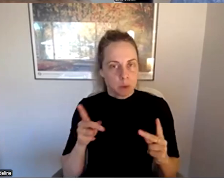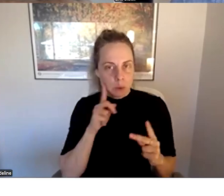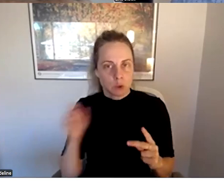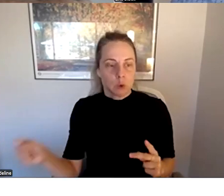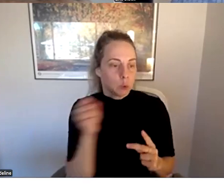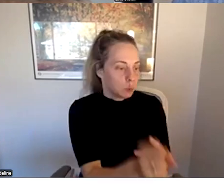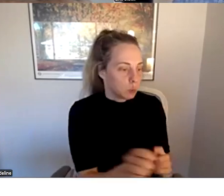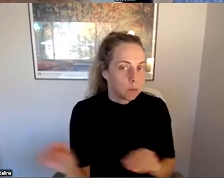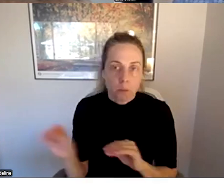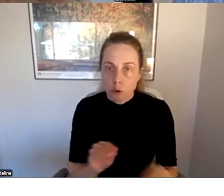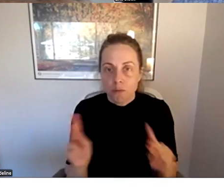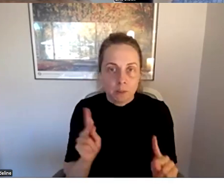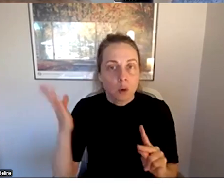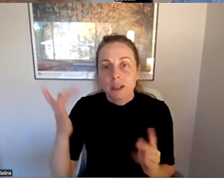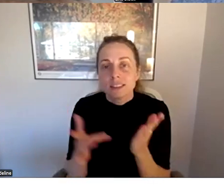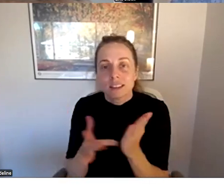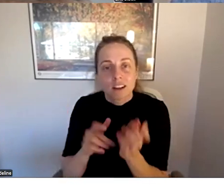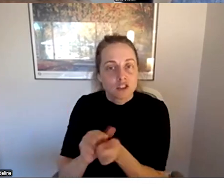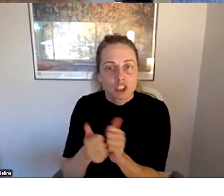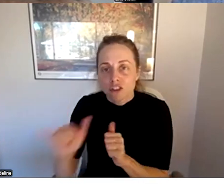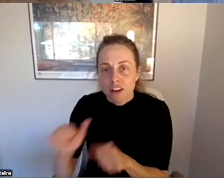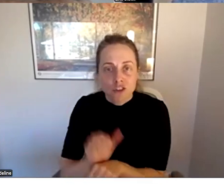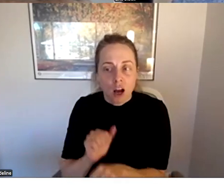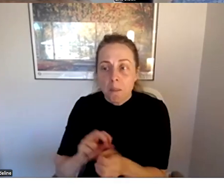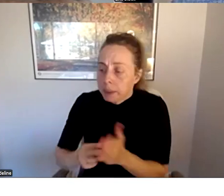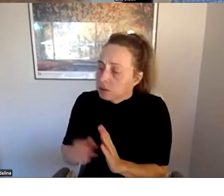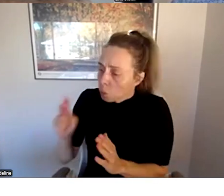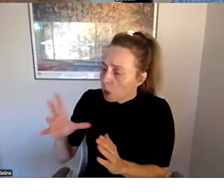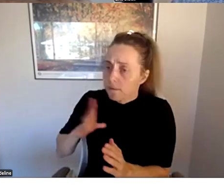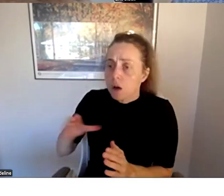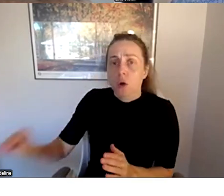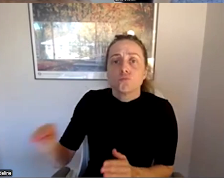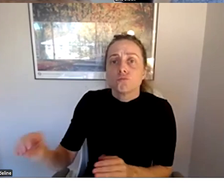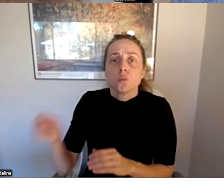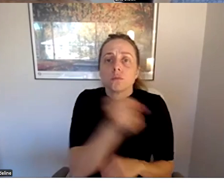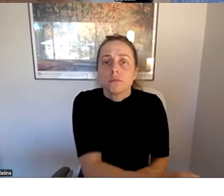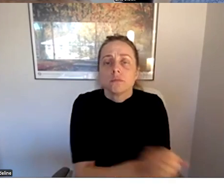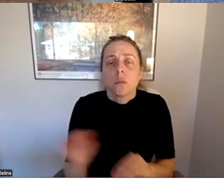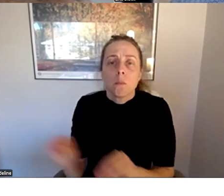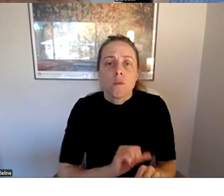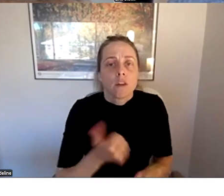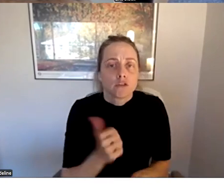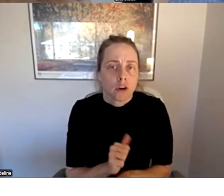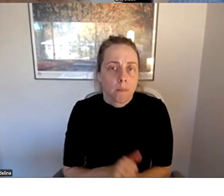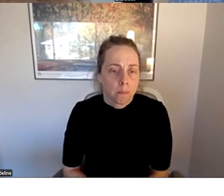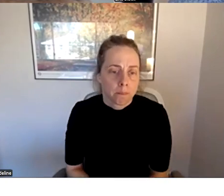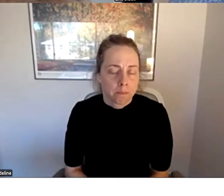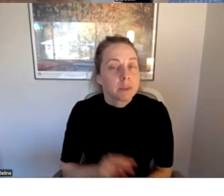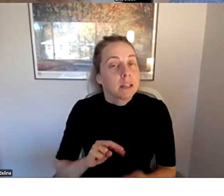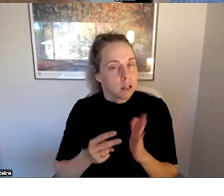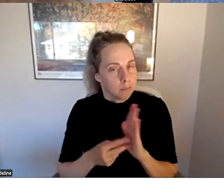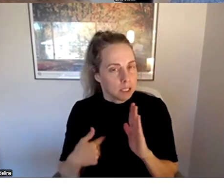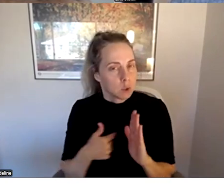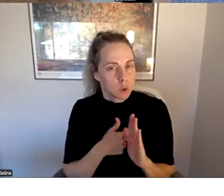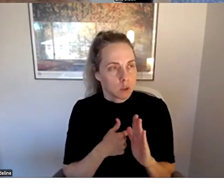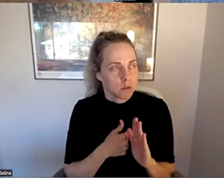job or role. And having a system in place that causes you to pause for rehires